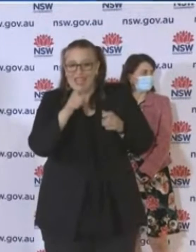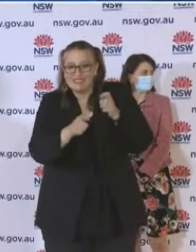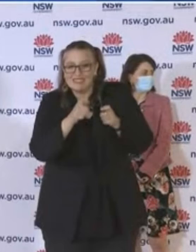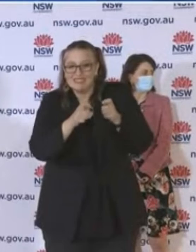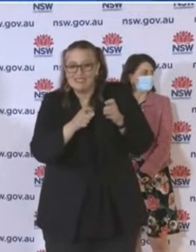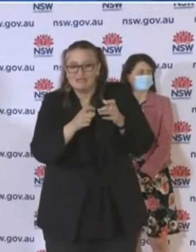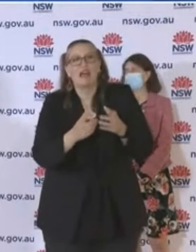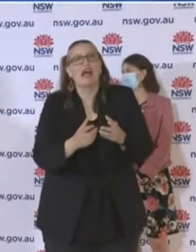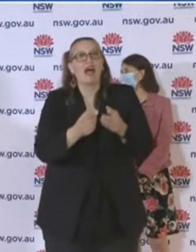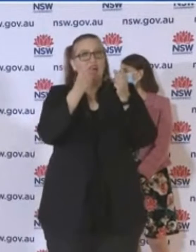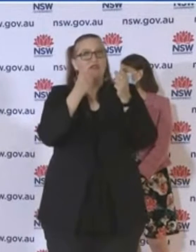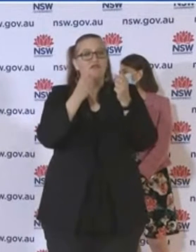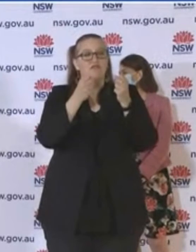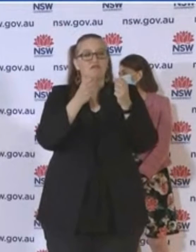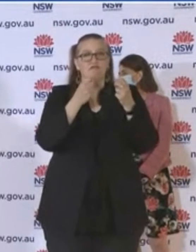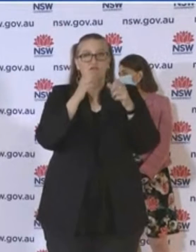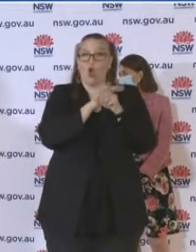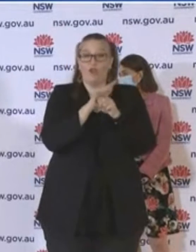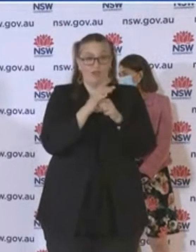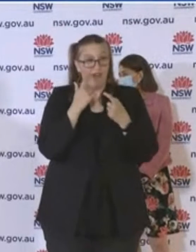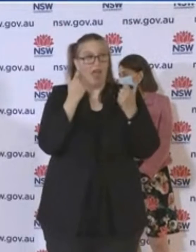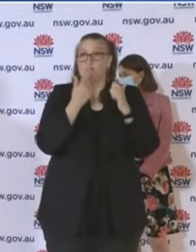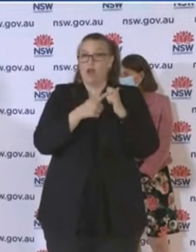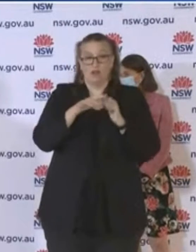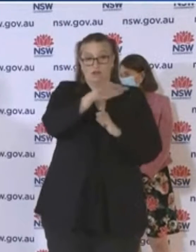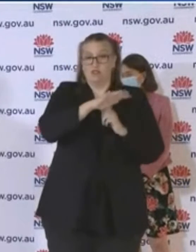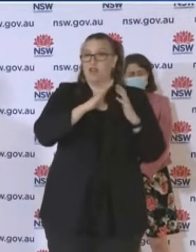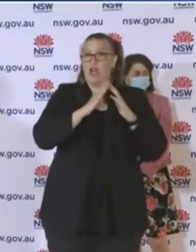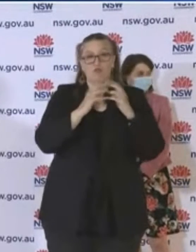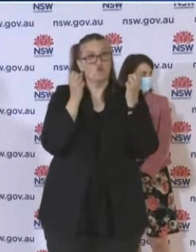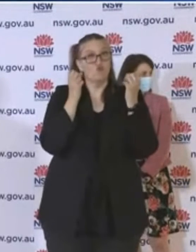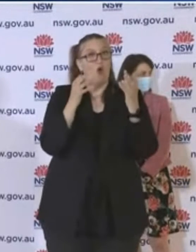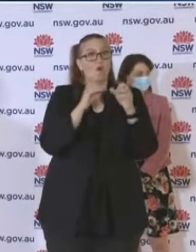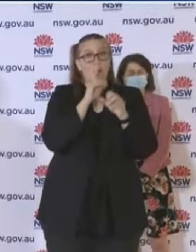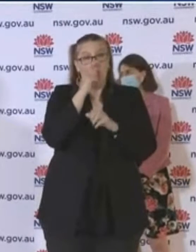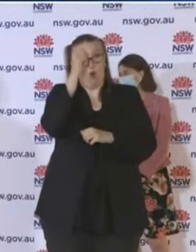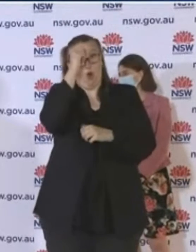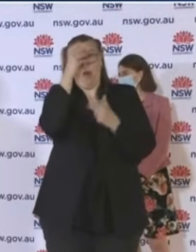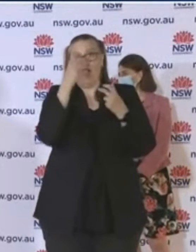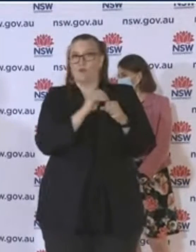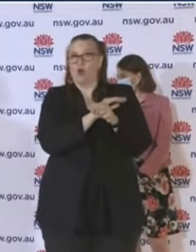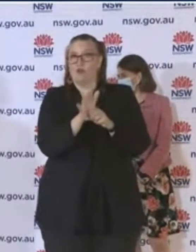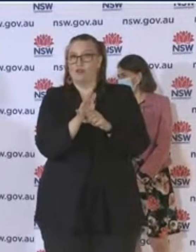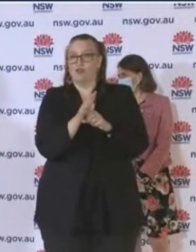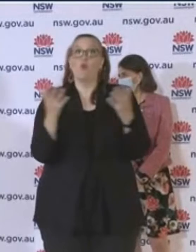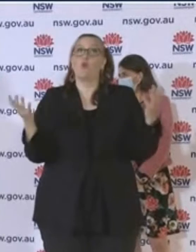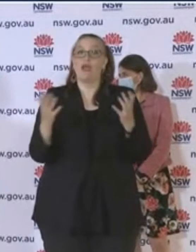some places where we don't have identified cases in regional New South Wales. These include